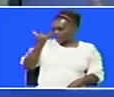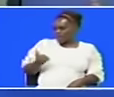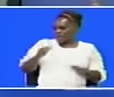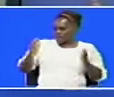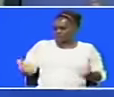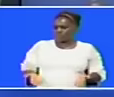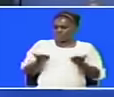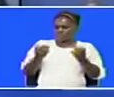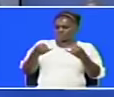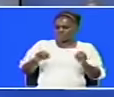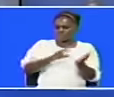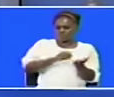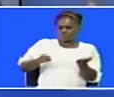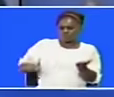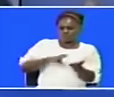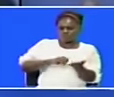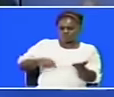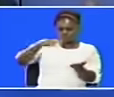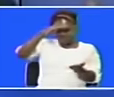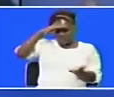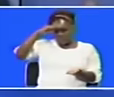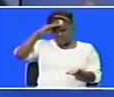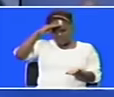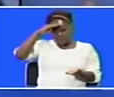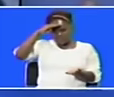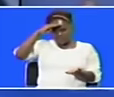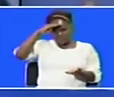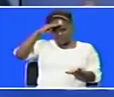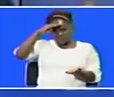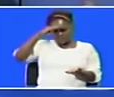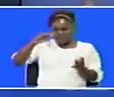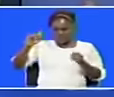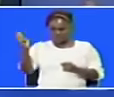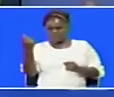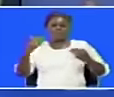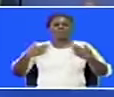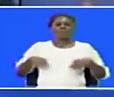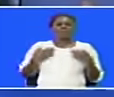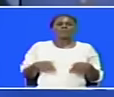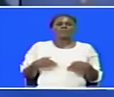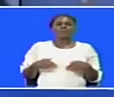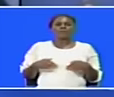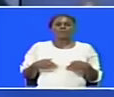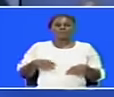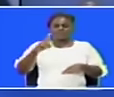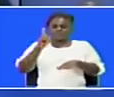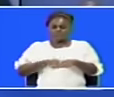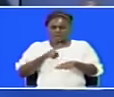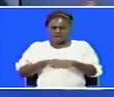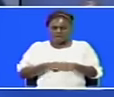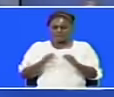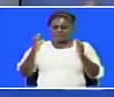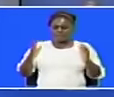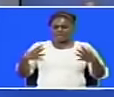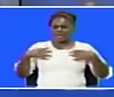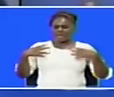enhanced efforts to eliminate illegal liquors. Fellow Kenyans, while we have made strong investments